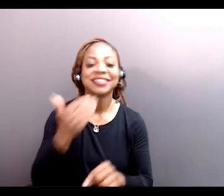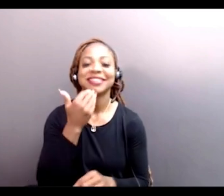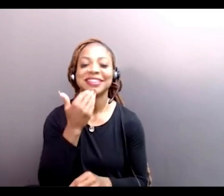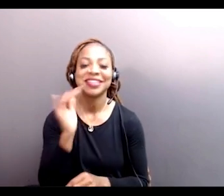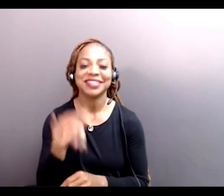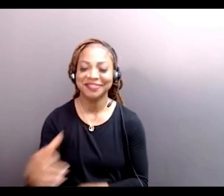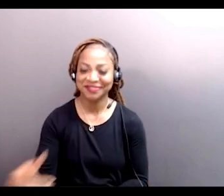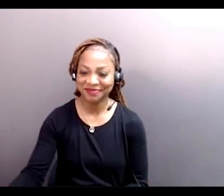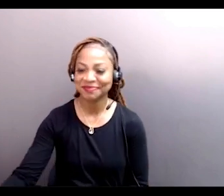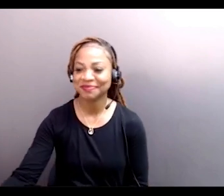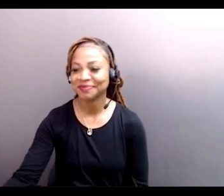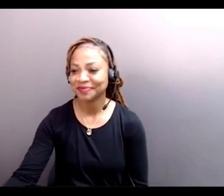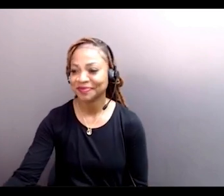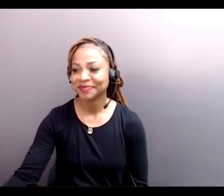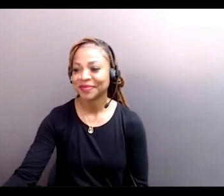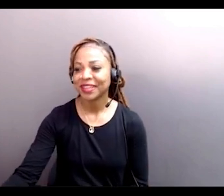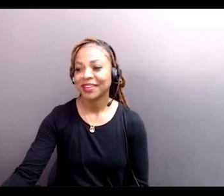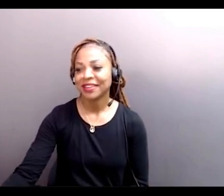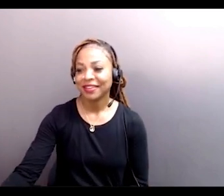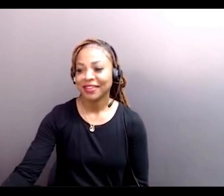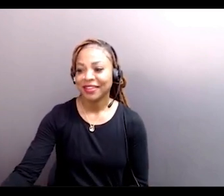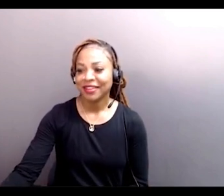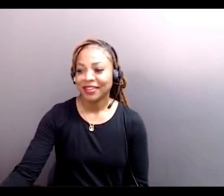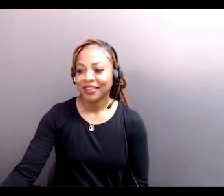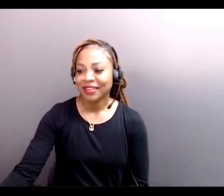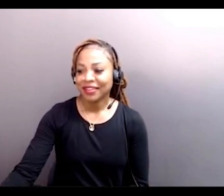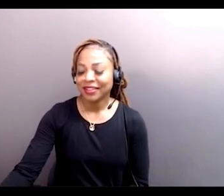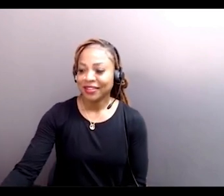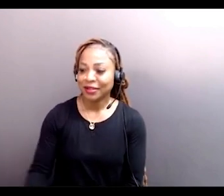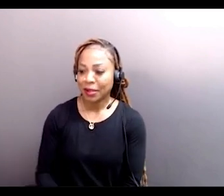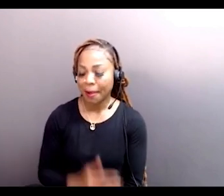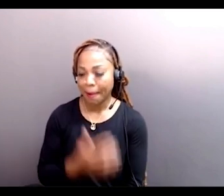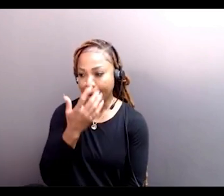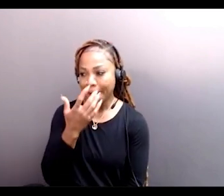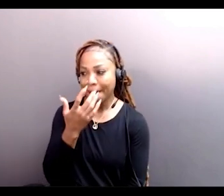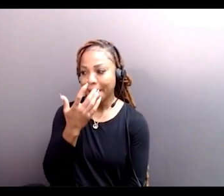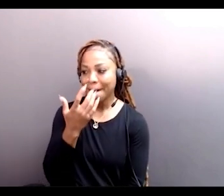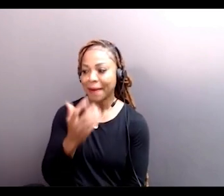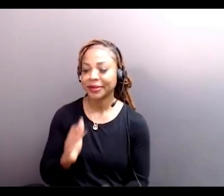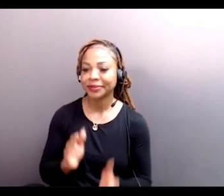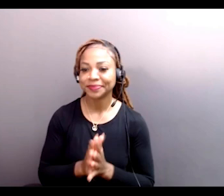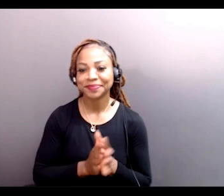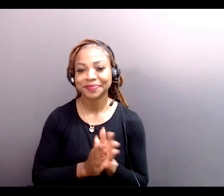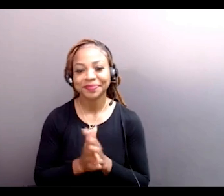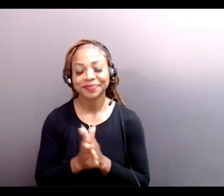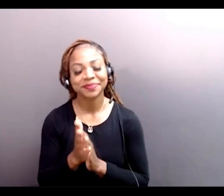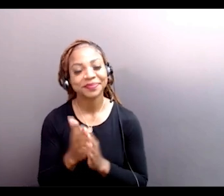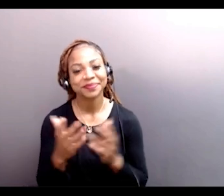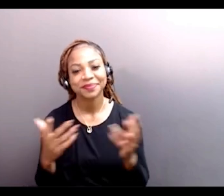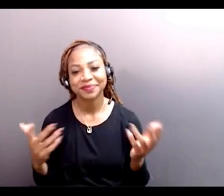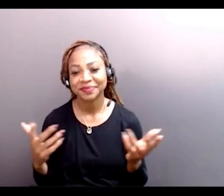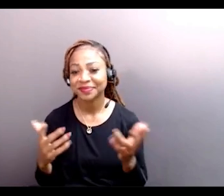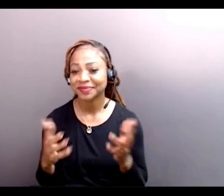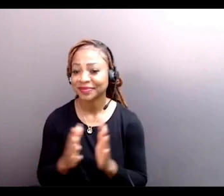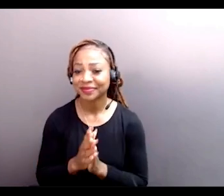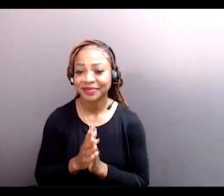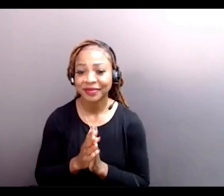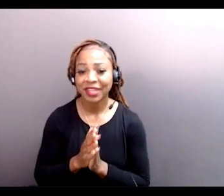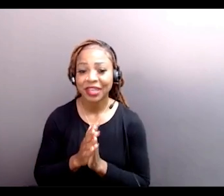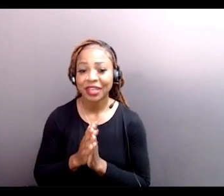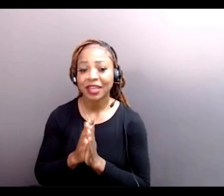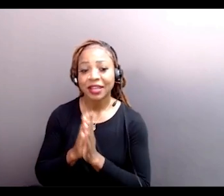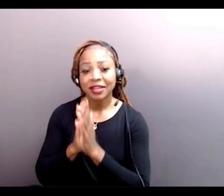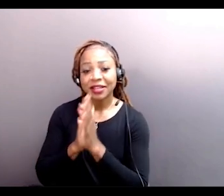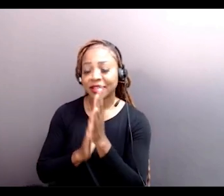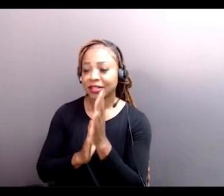Thank you. Here. Yeah. Thank you. I thought something happened there. This slide was missing. So, what we have that's unique to the